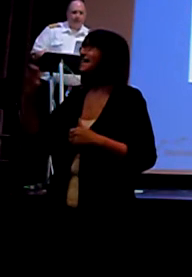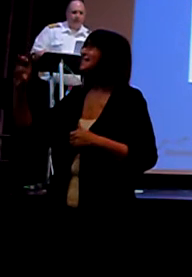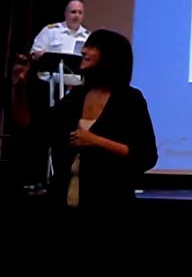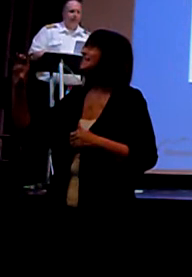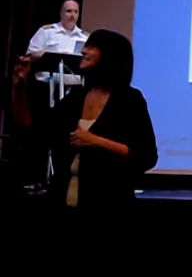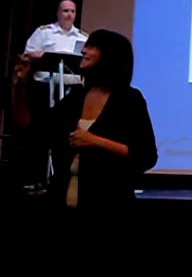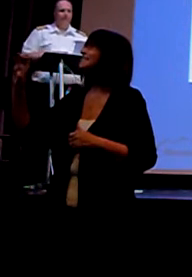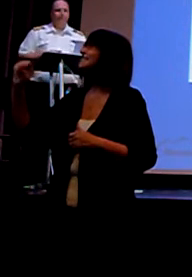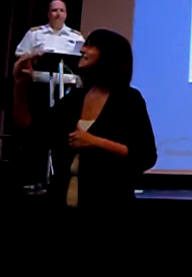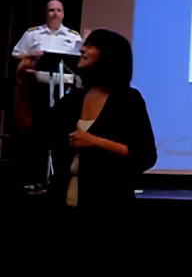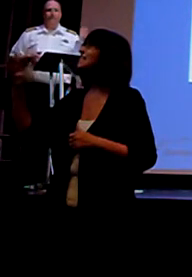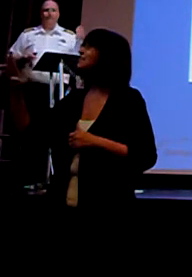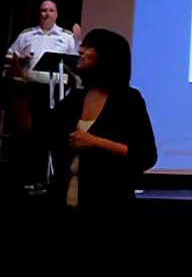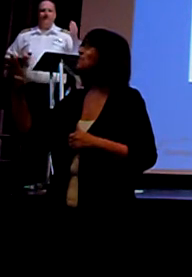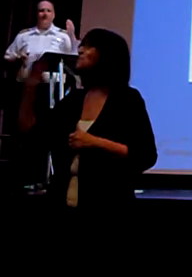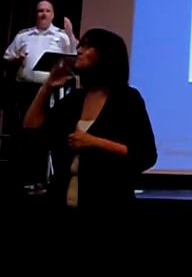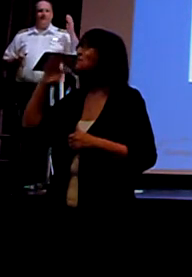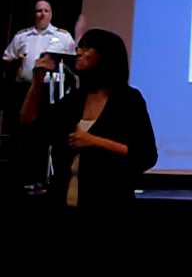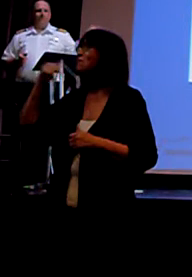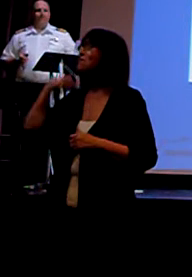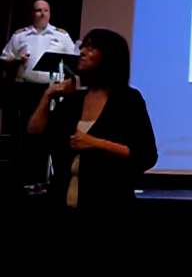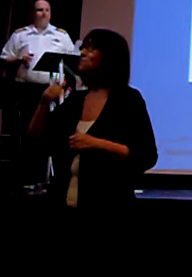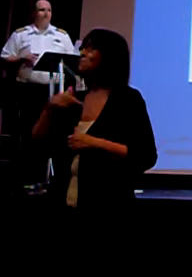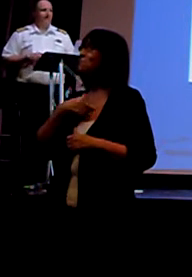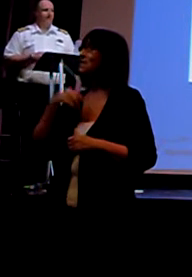with,